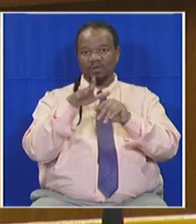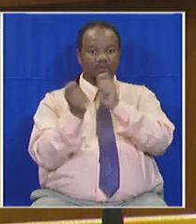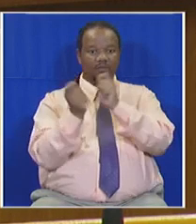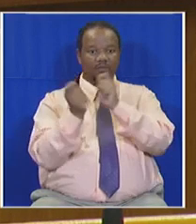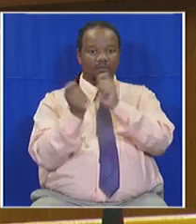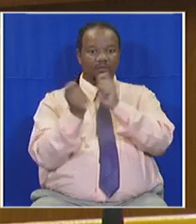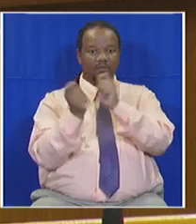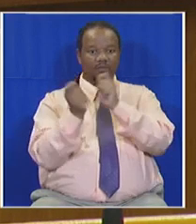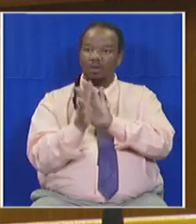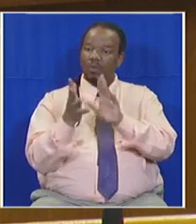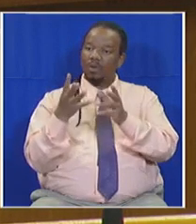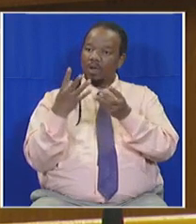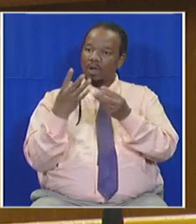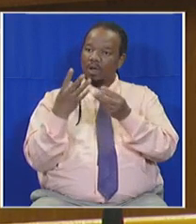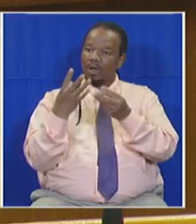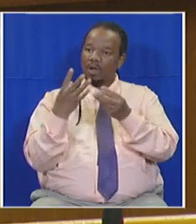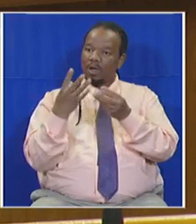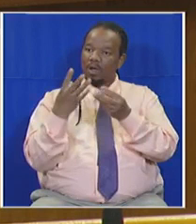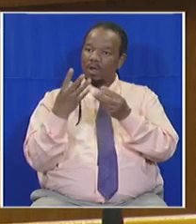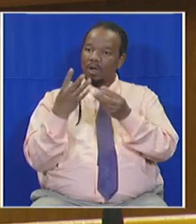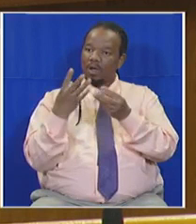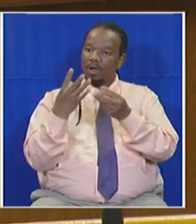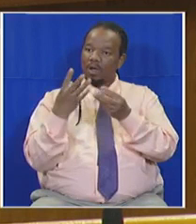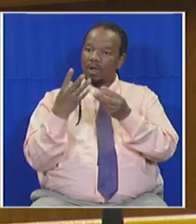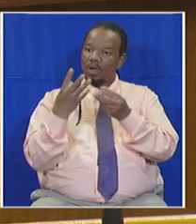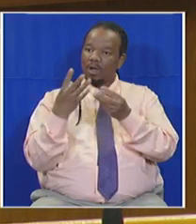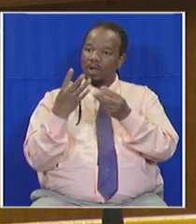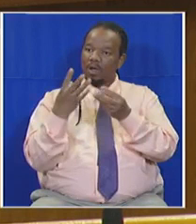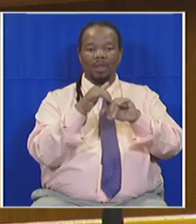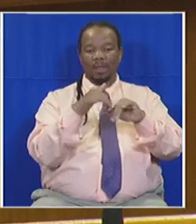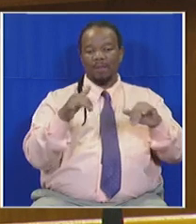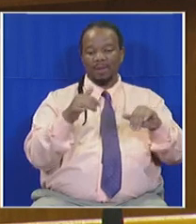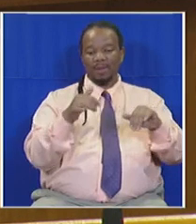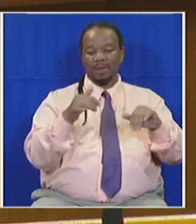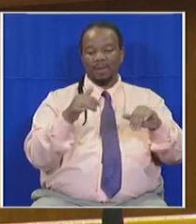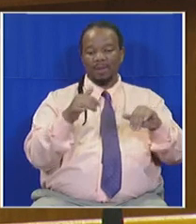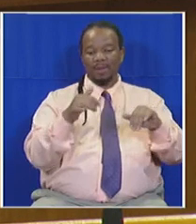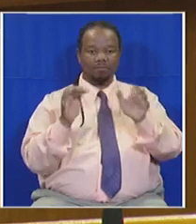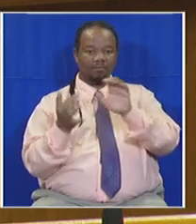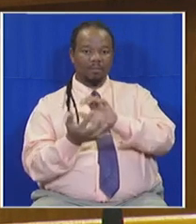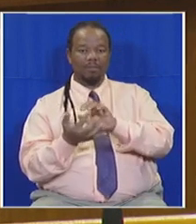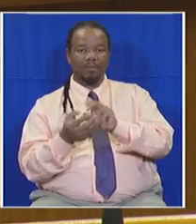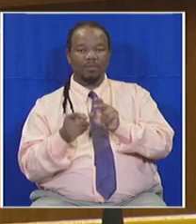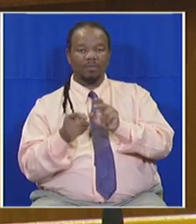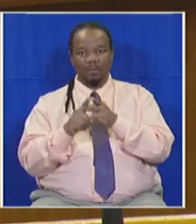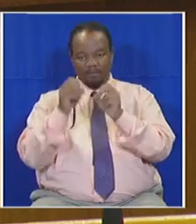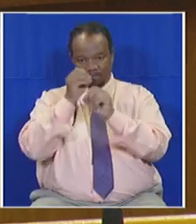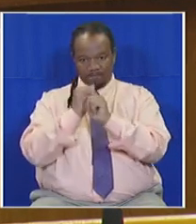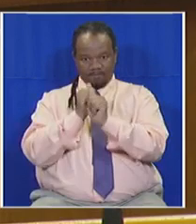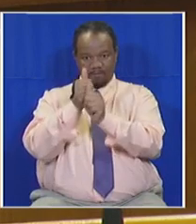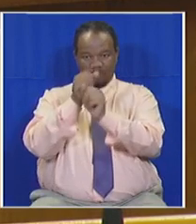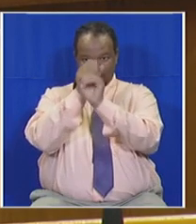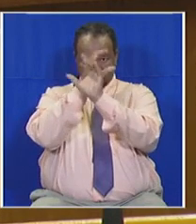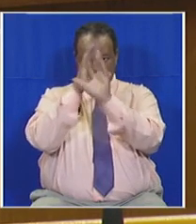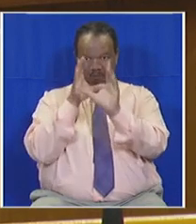these legacies from the colonial apartheid eras, but also encapsulates our vision for the local